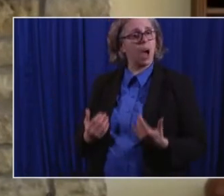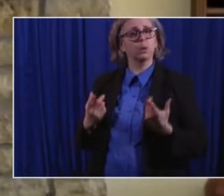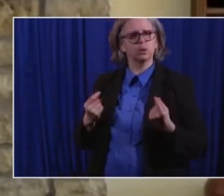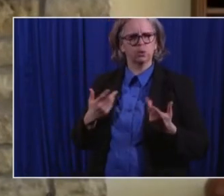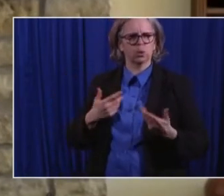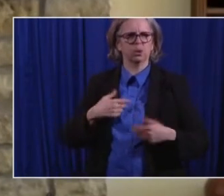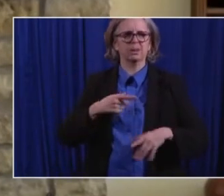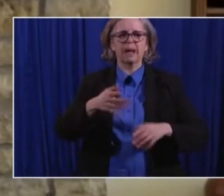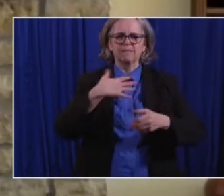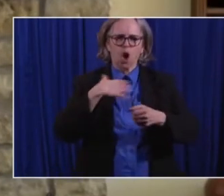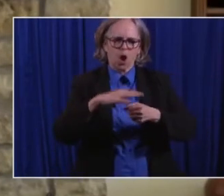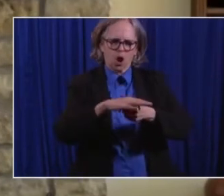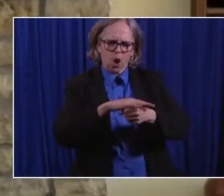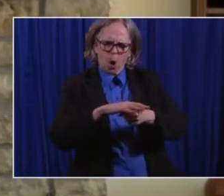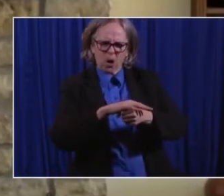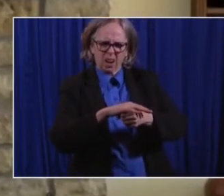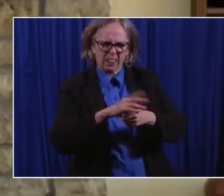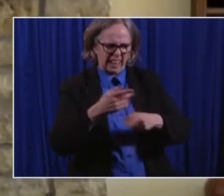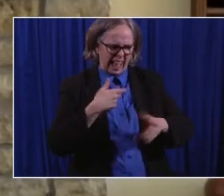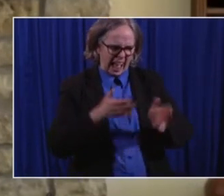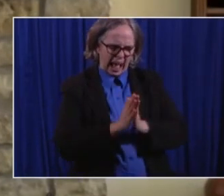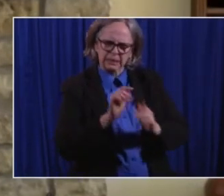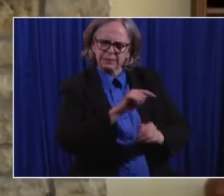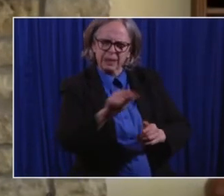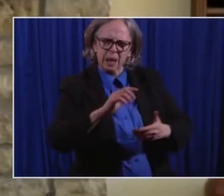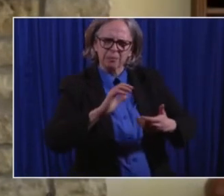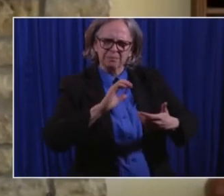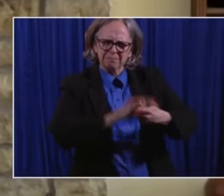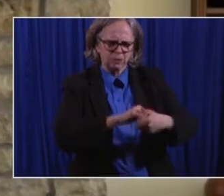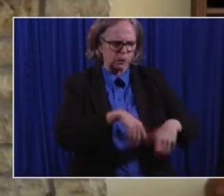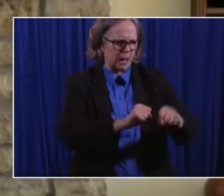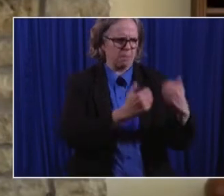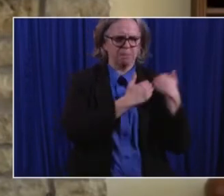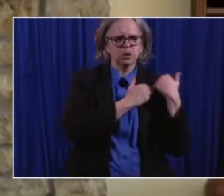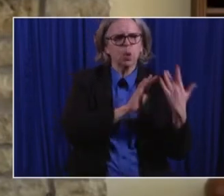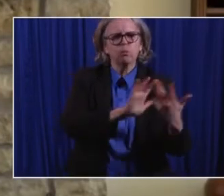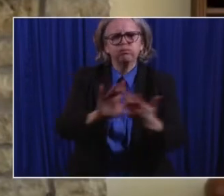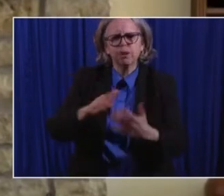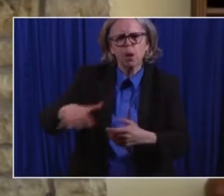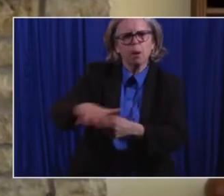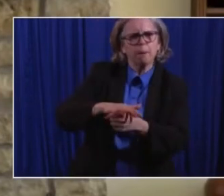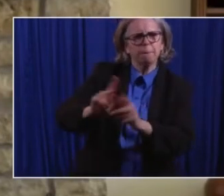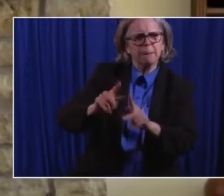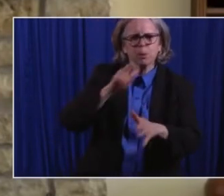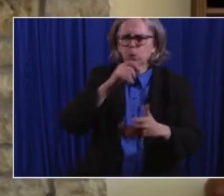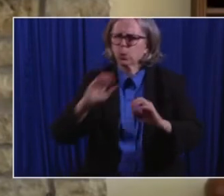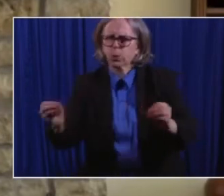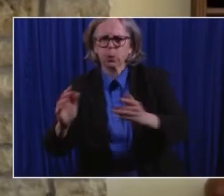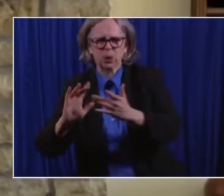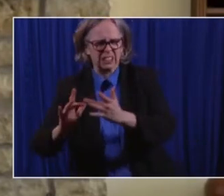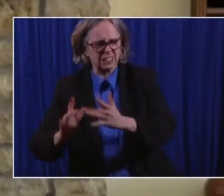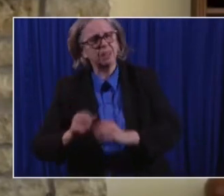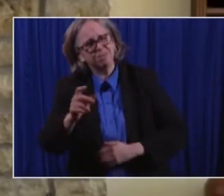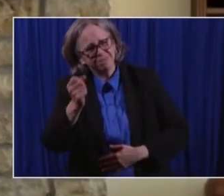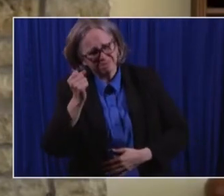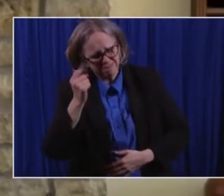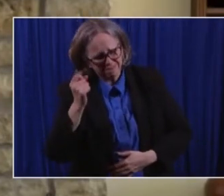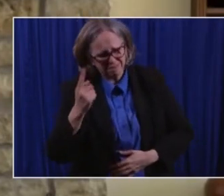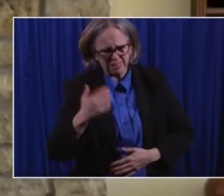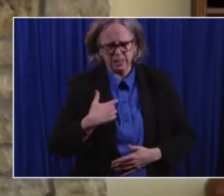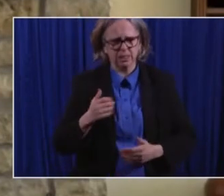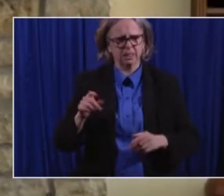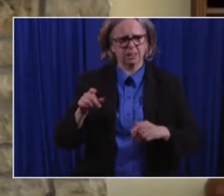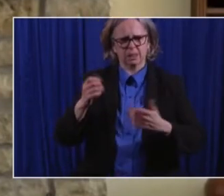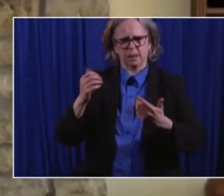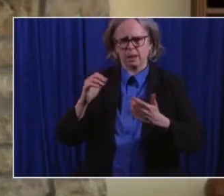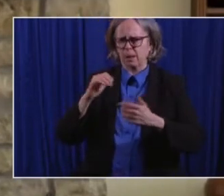out to people. So our goal is to have more places where people can actually call if they can't use the internet.